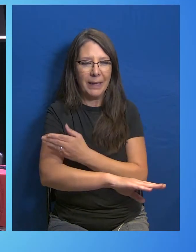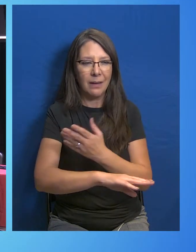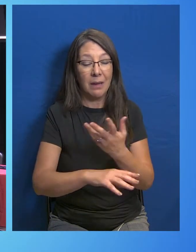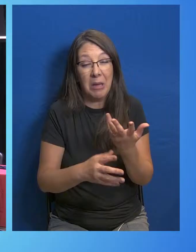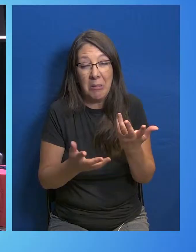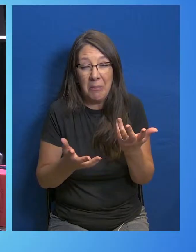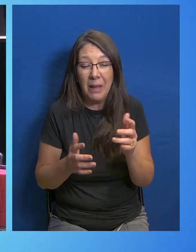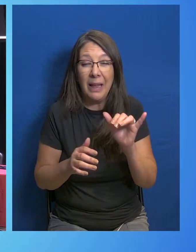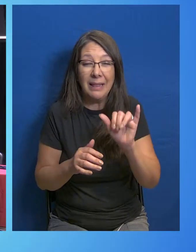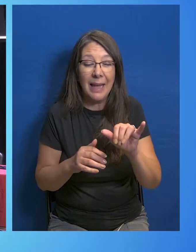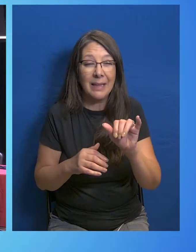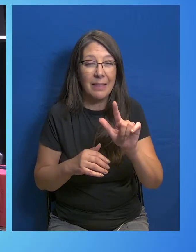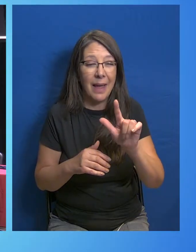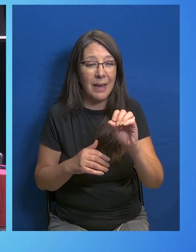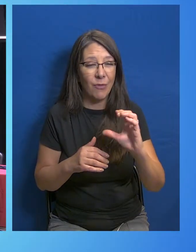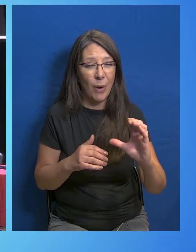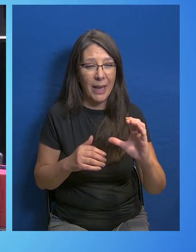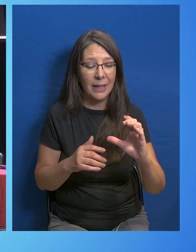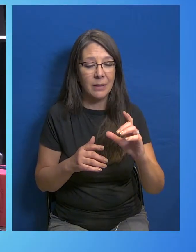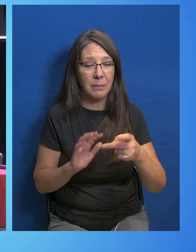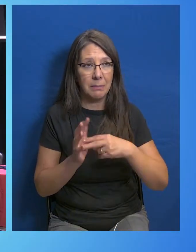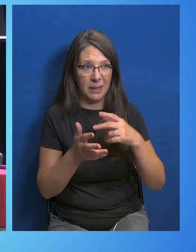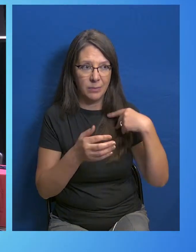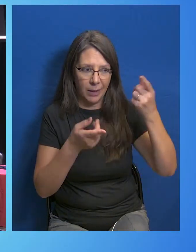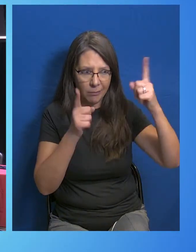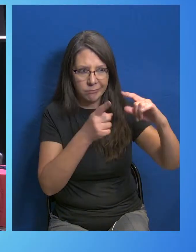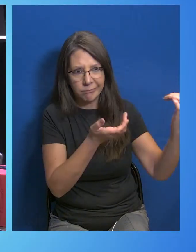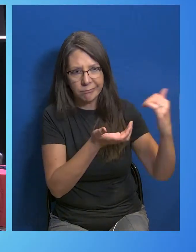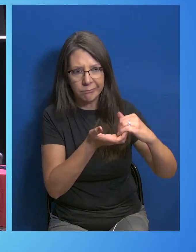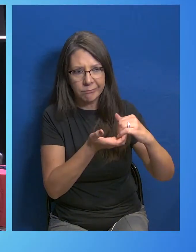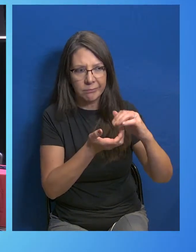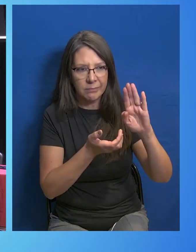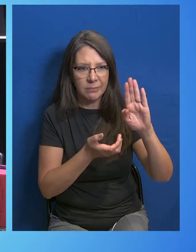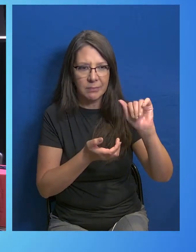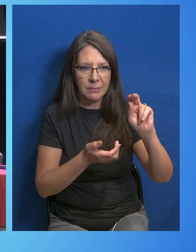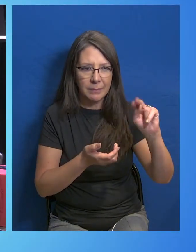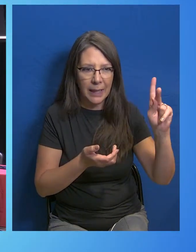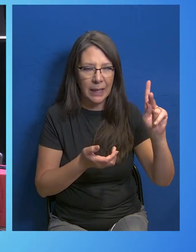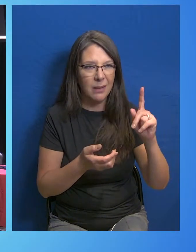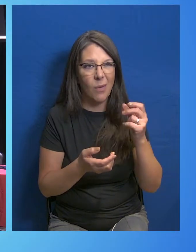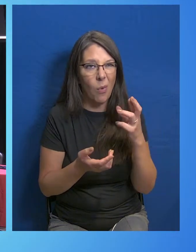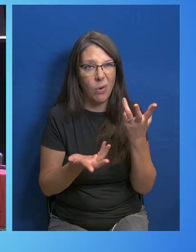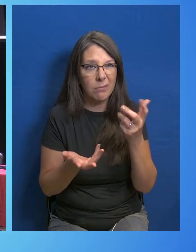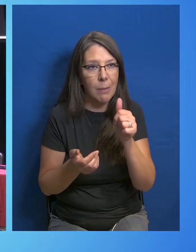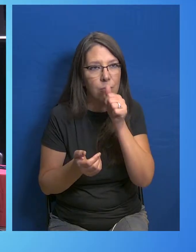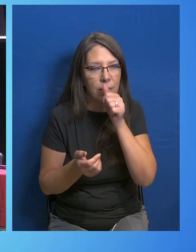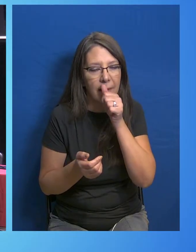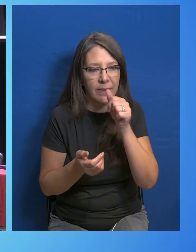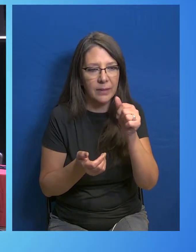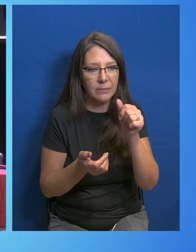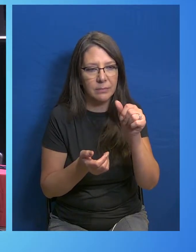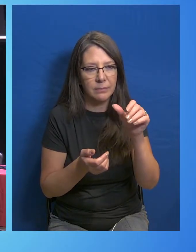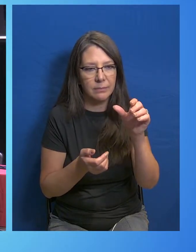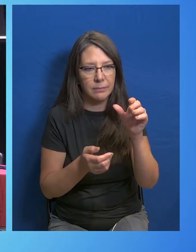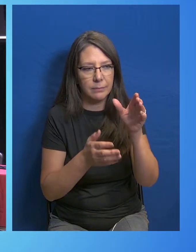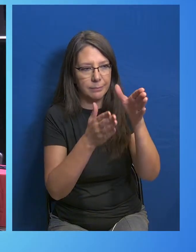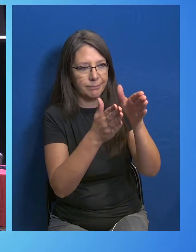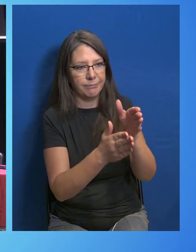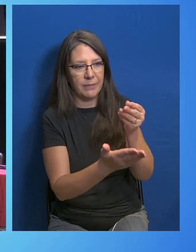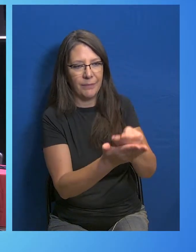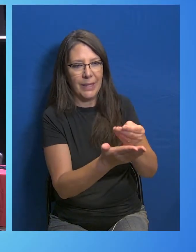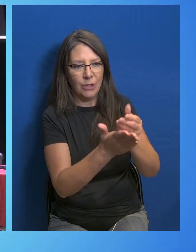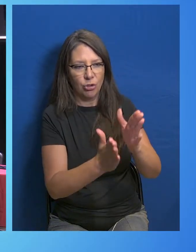be working with a bank, presumably, or a private funder, I suppose, but to be able to